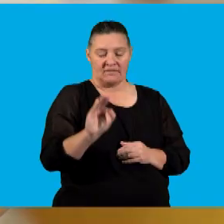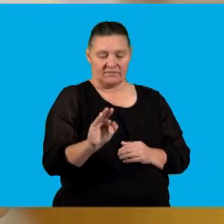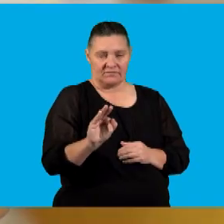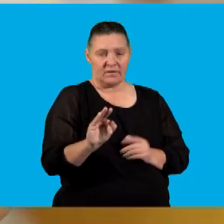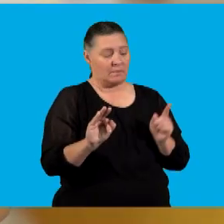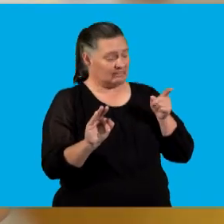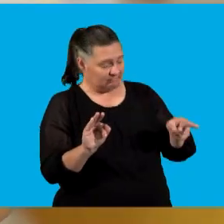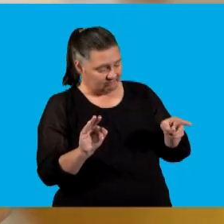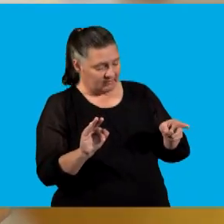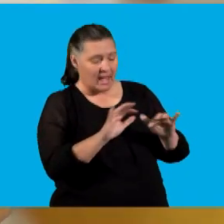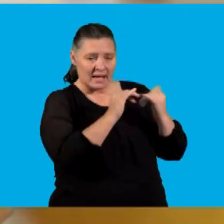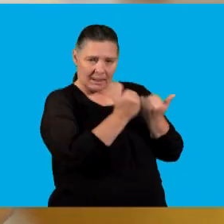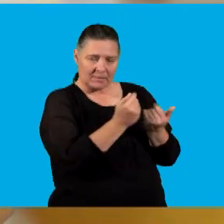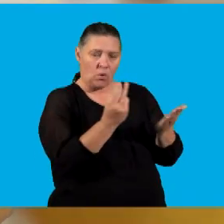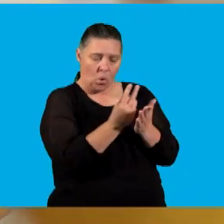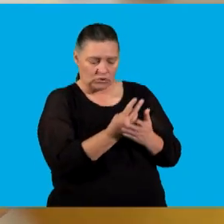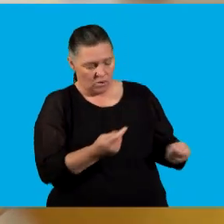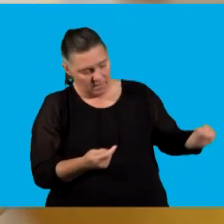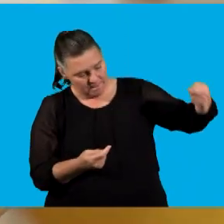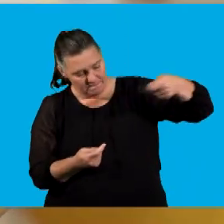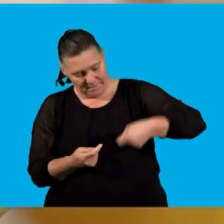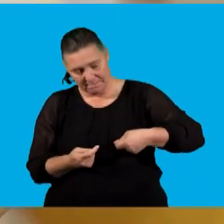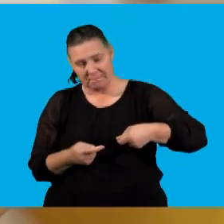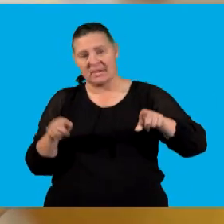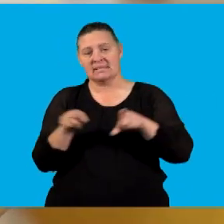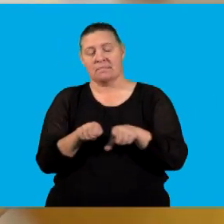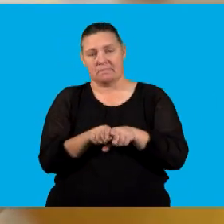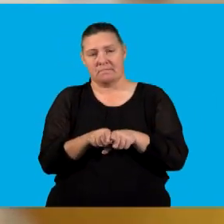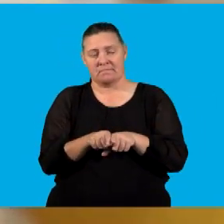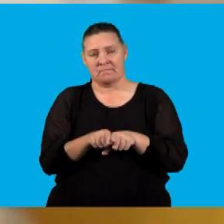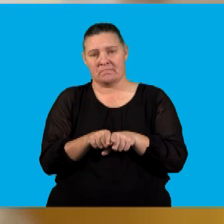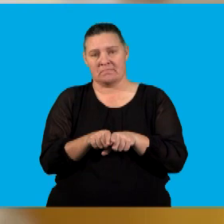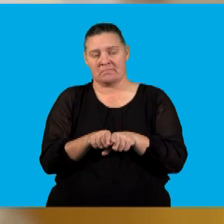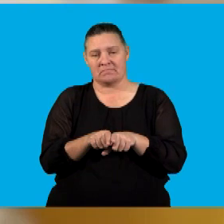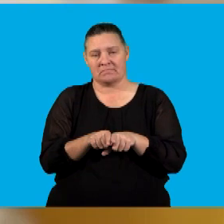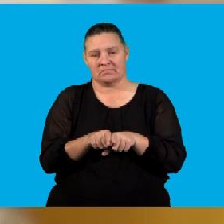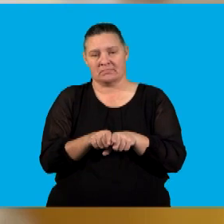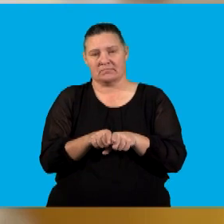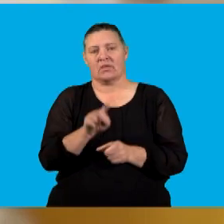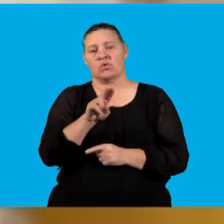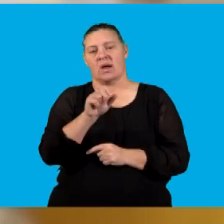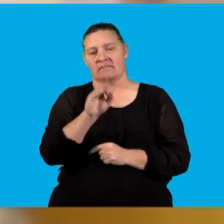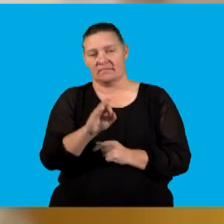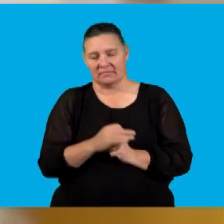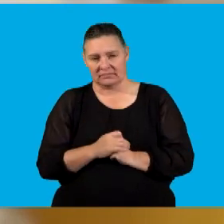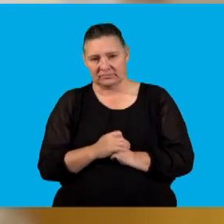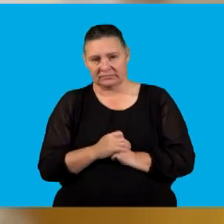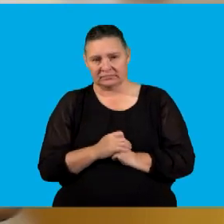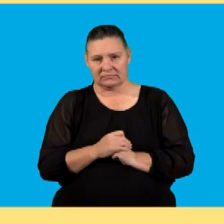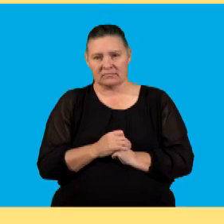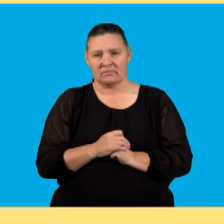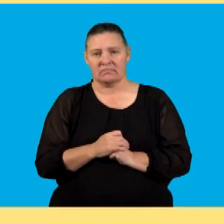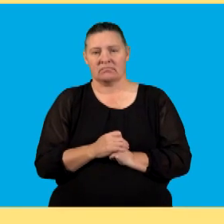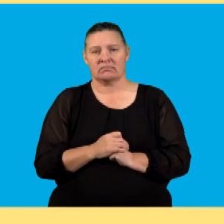UIF, but the company will also contribute and then put it into the UIF. So